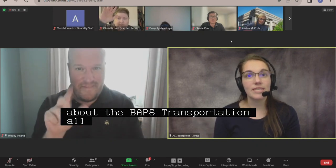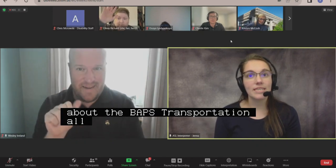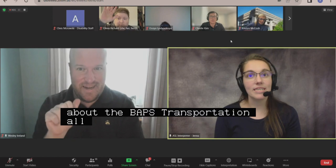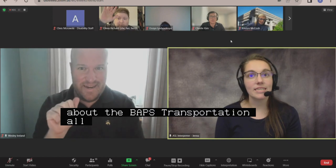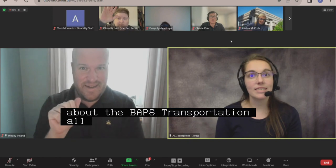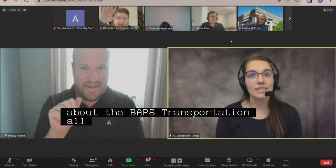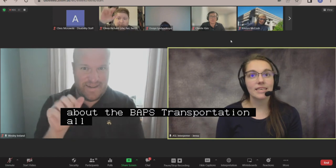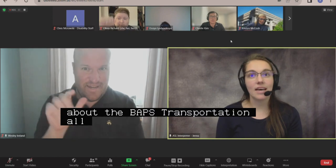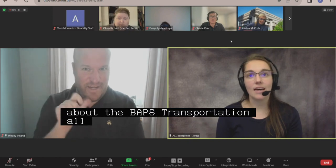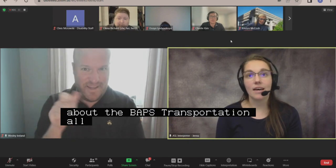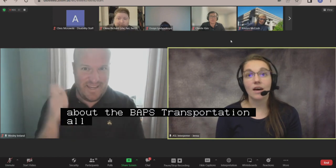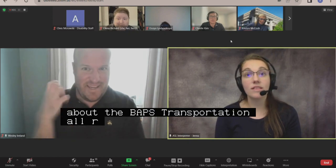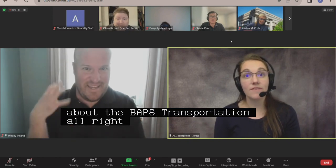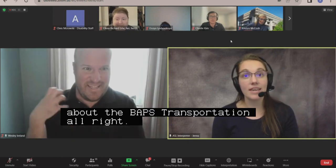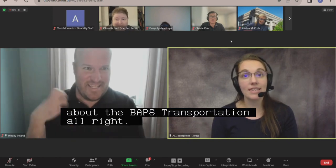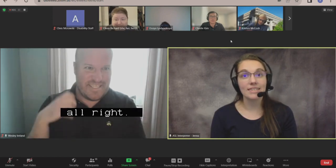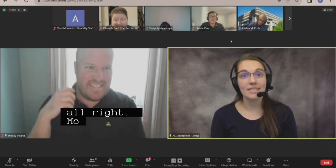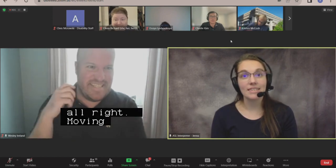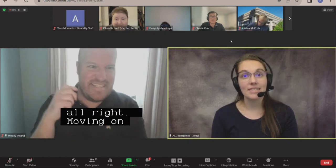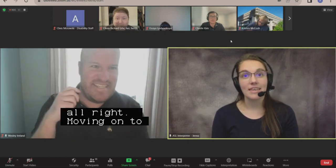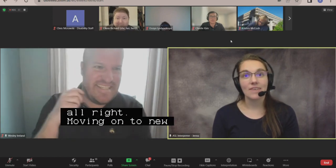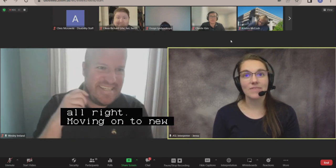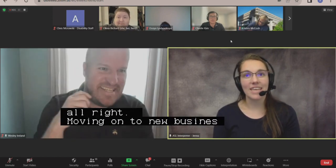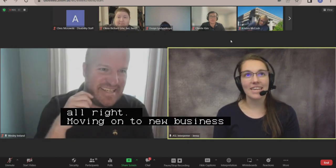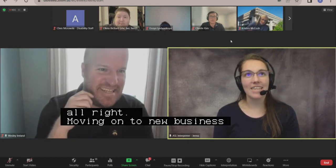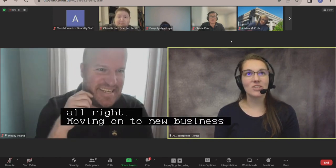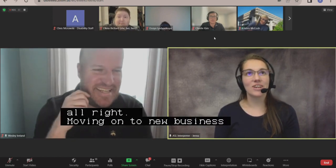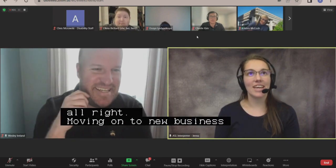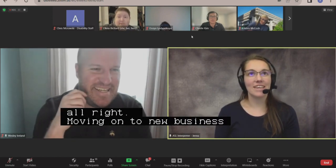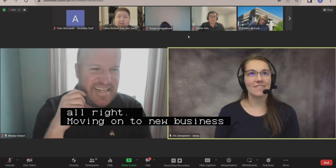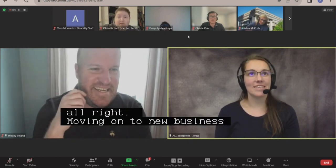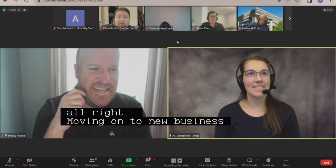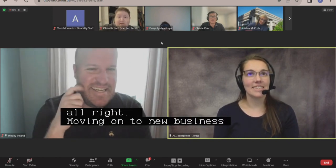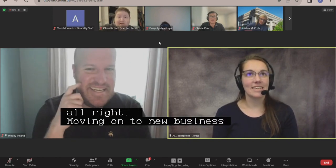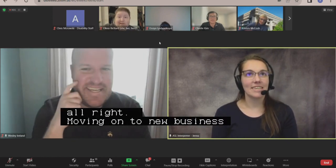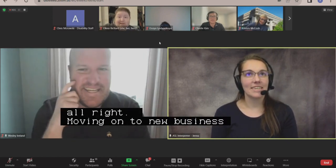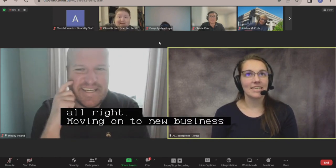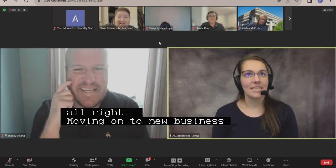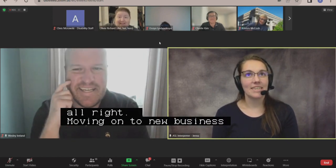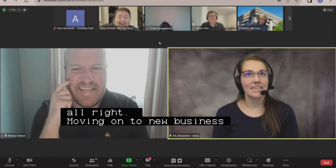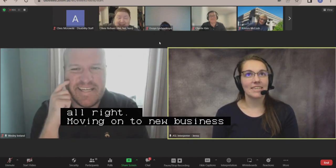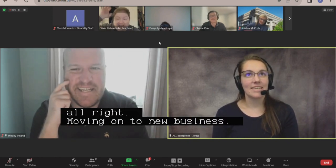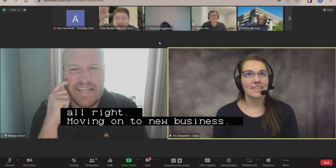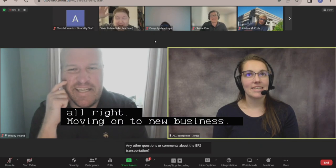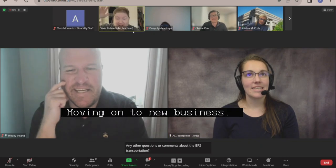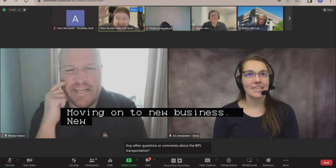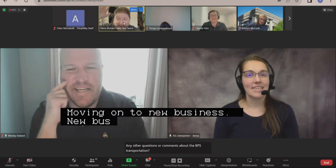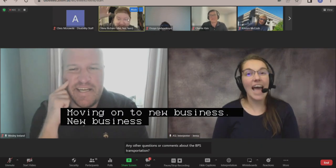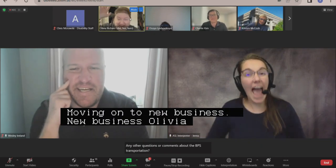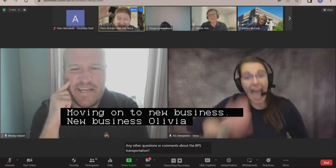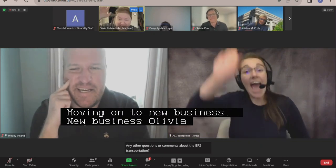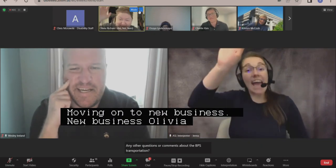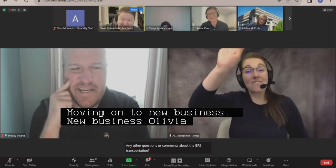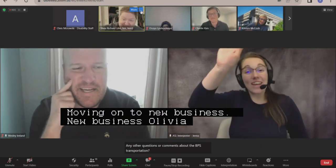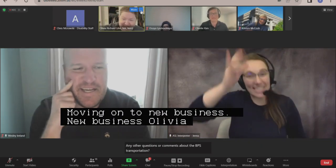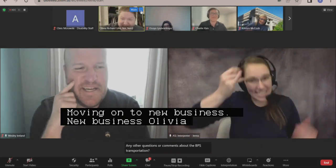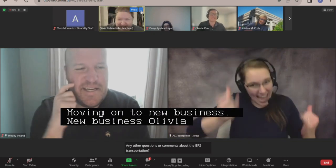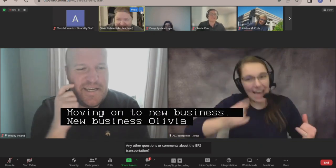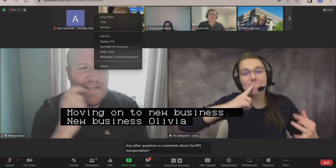New business, Olivia, was that an itch or a hand raise? Hand raise this